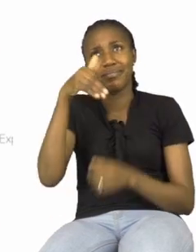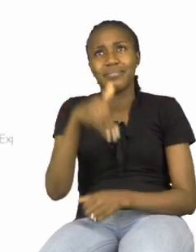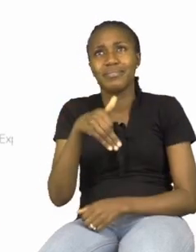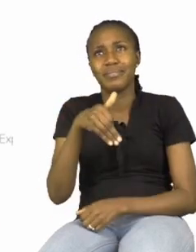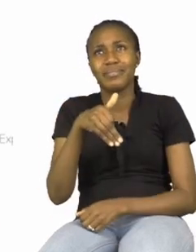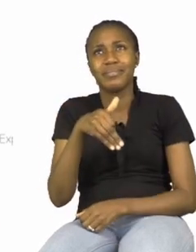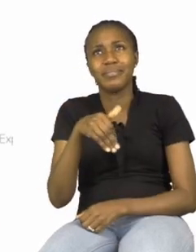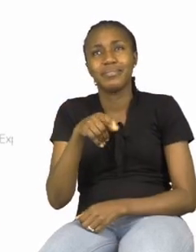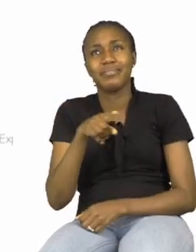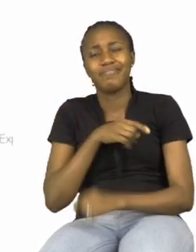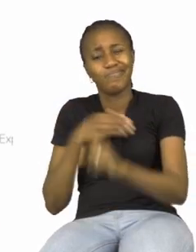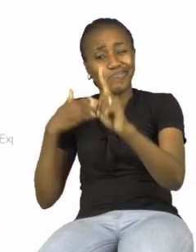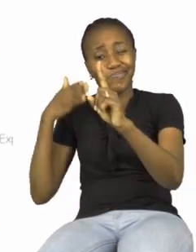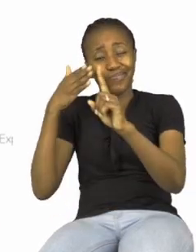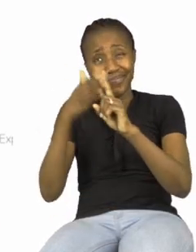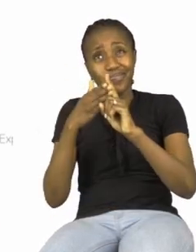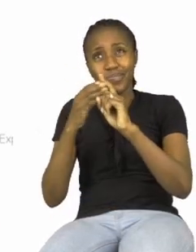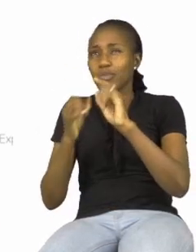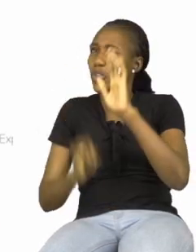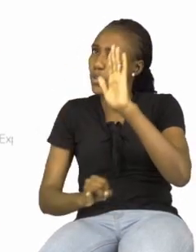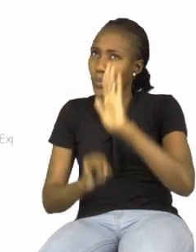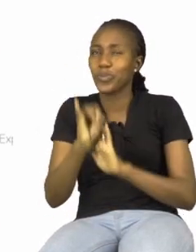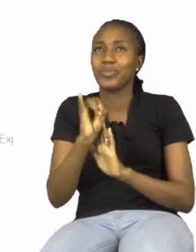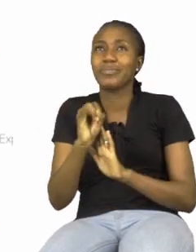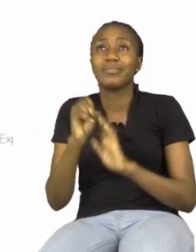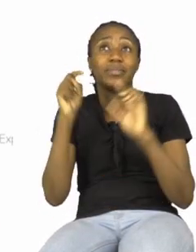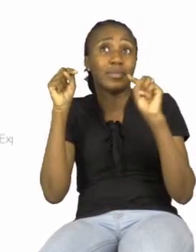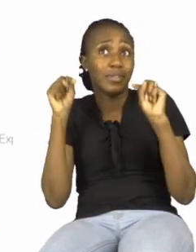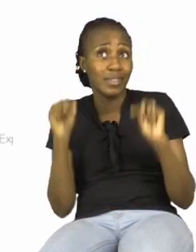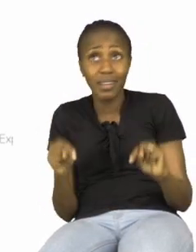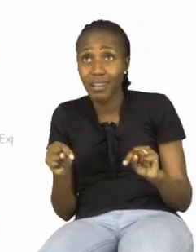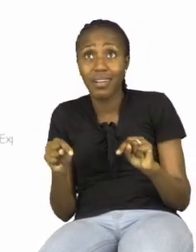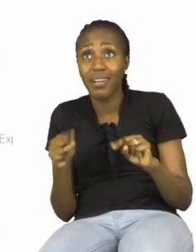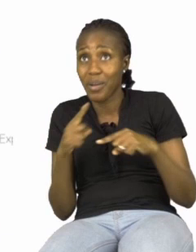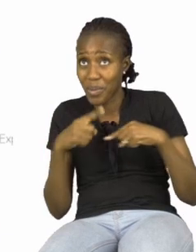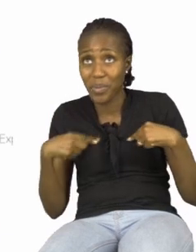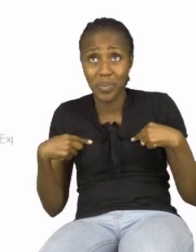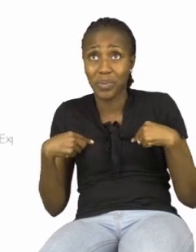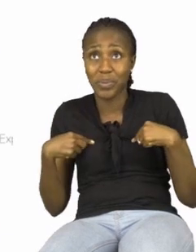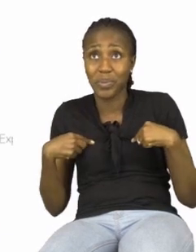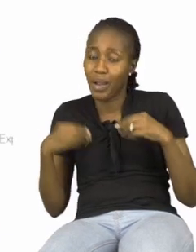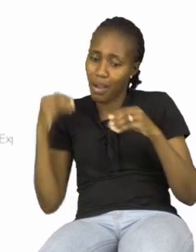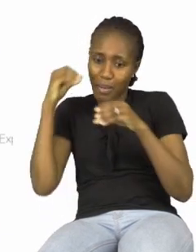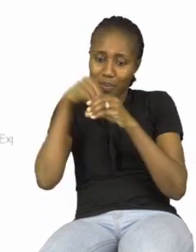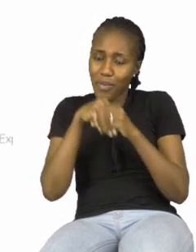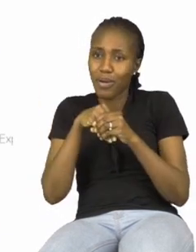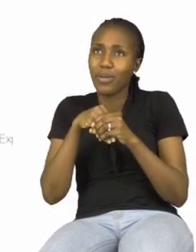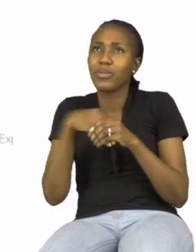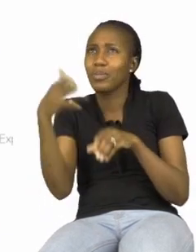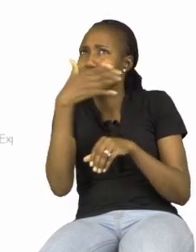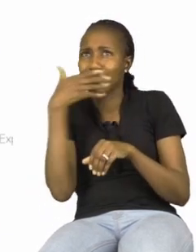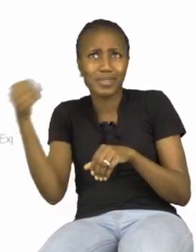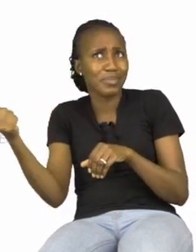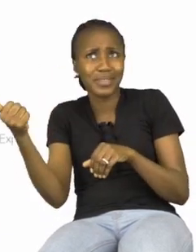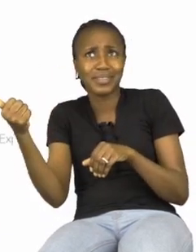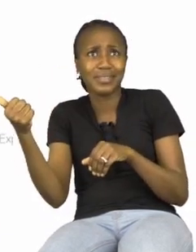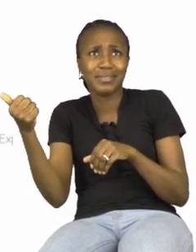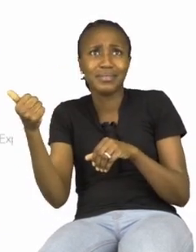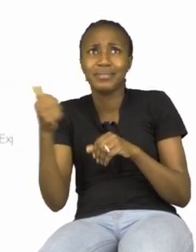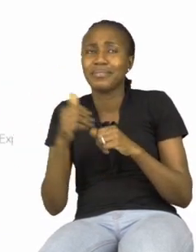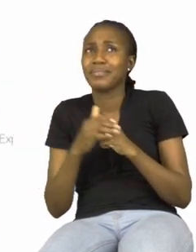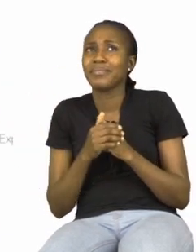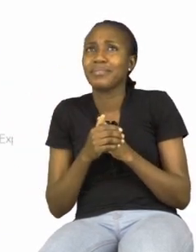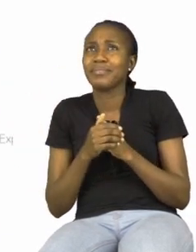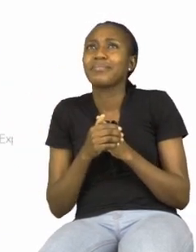aim of improving for the next tournament. But now we go out there to end in the top, or bring the trophy home.